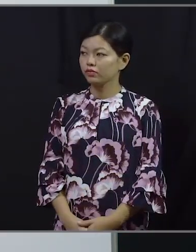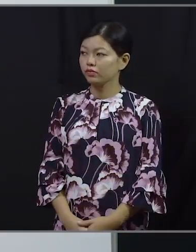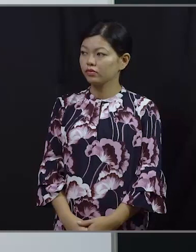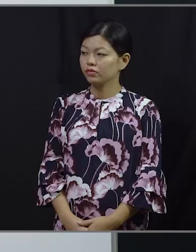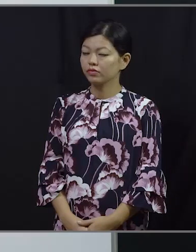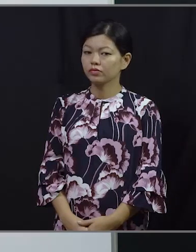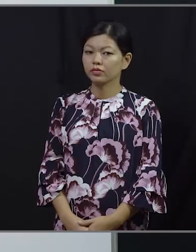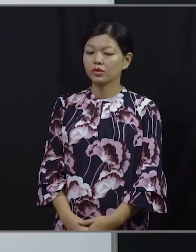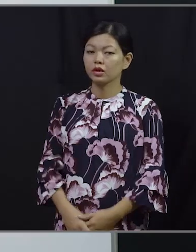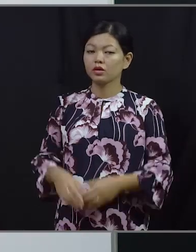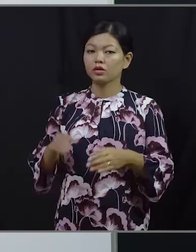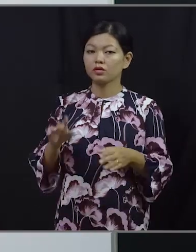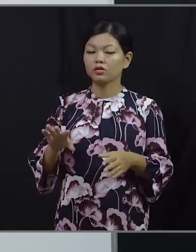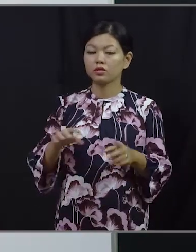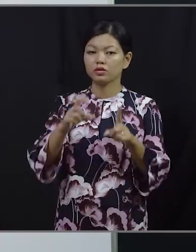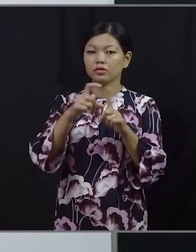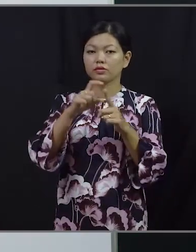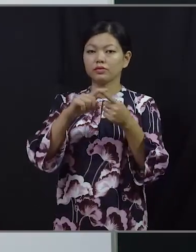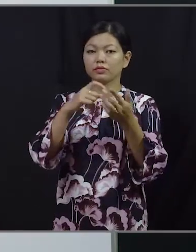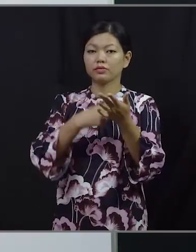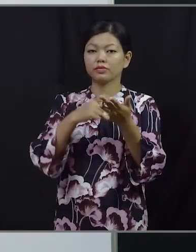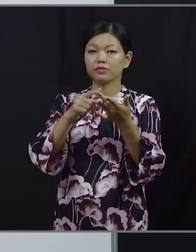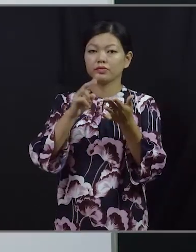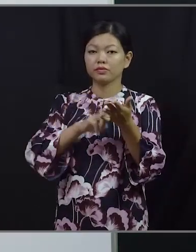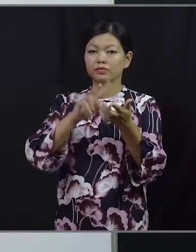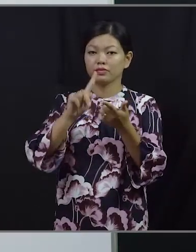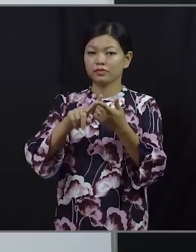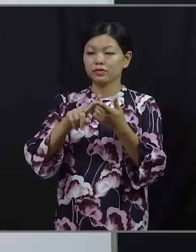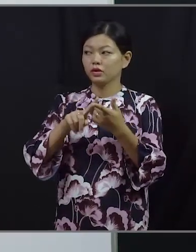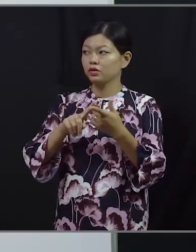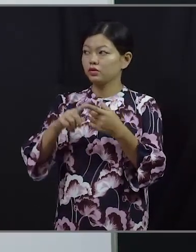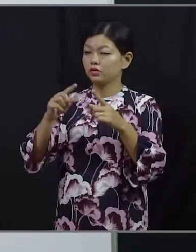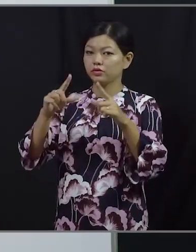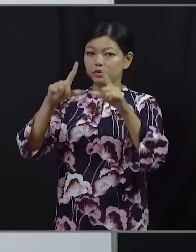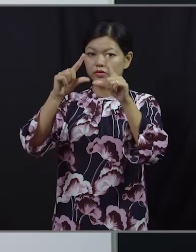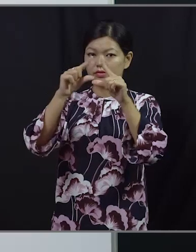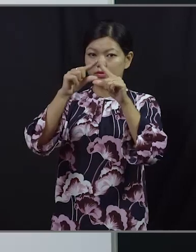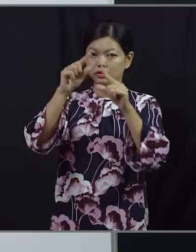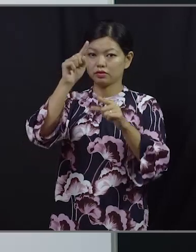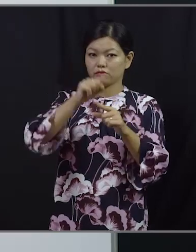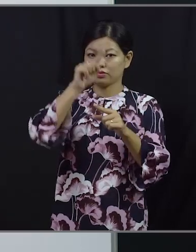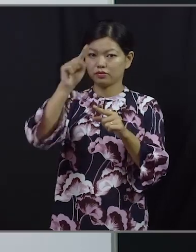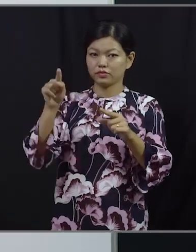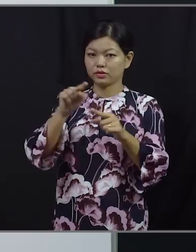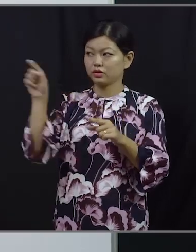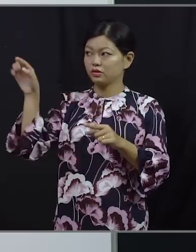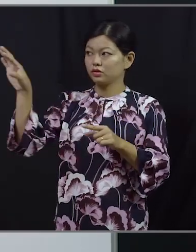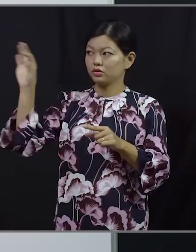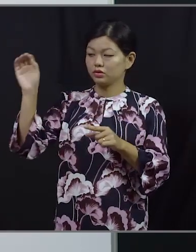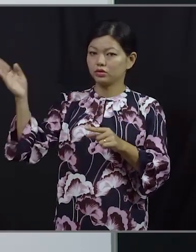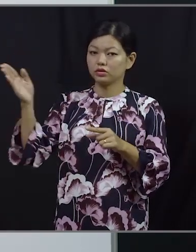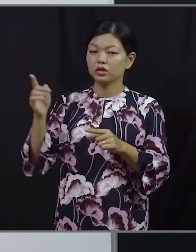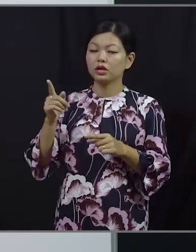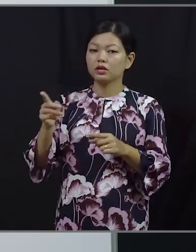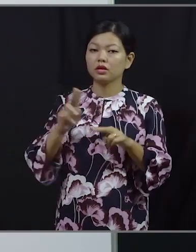So to derive the refractive index of glass prism, I'll use Snell's law, right? Sin I by sin r equal to what? Constant. And that constant